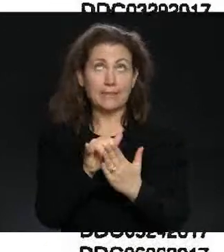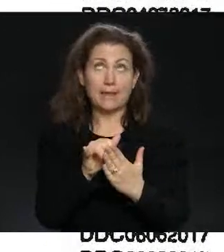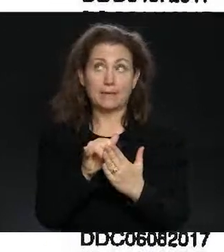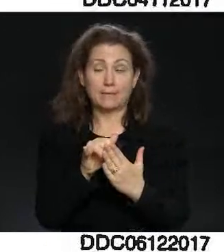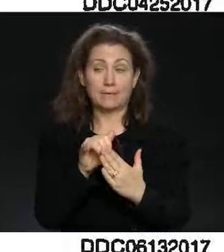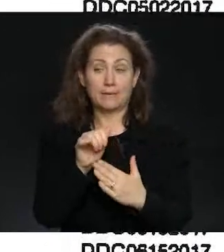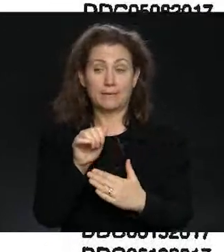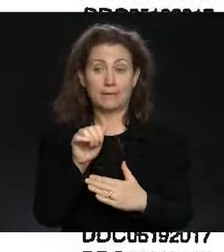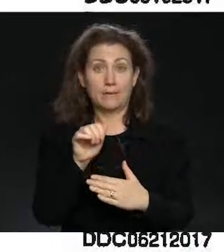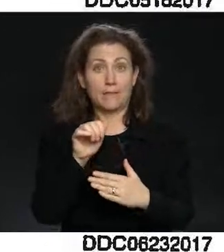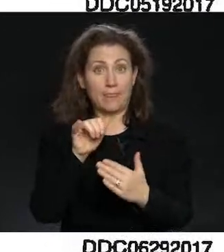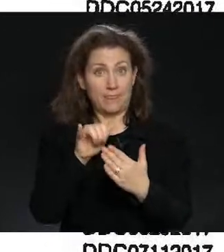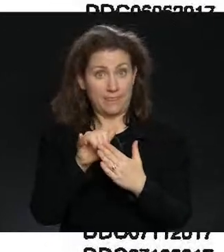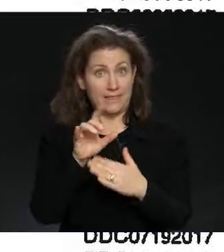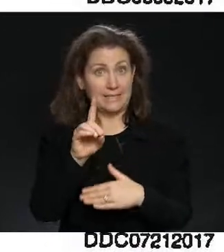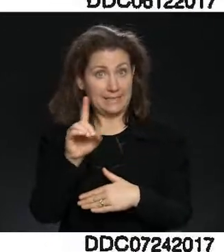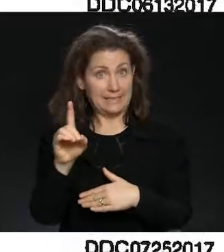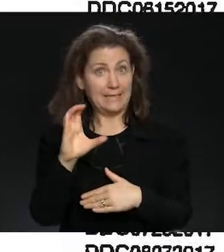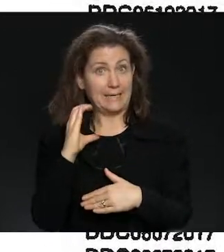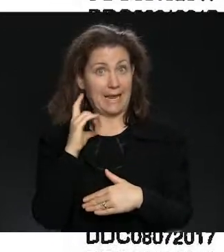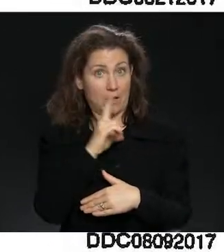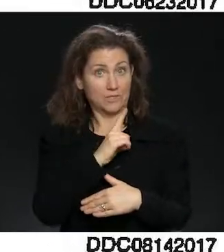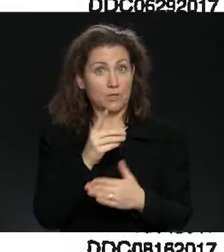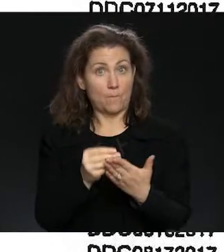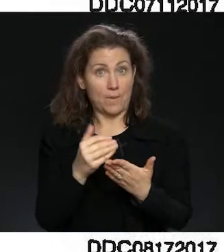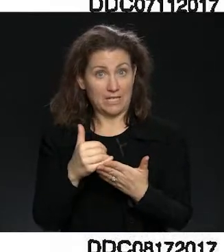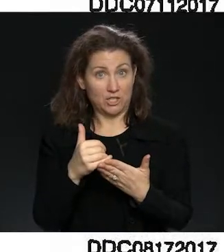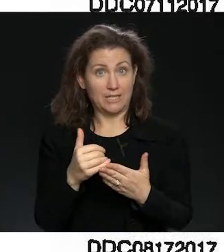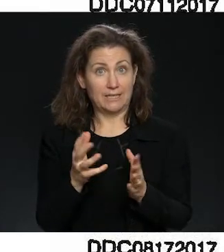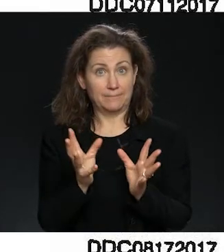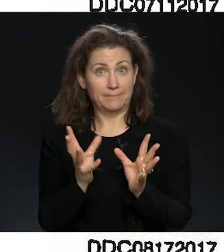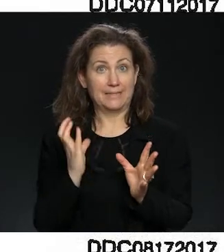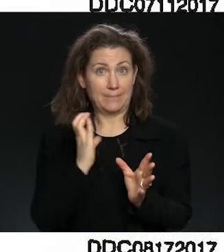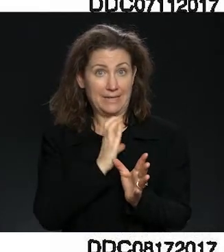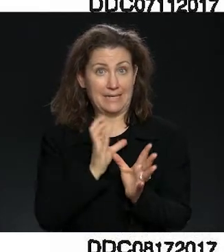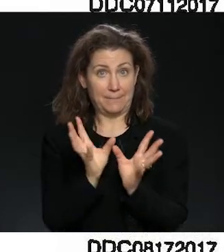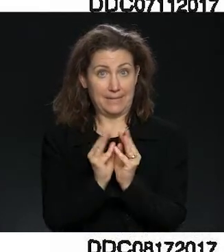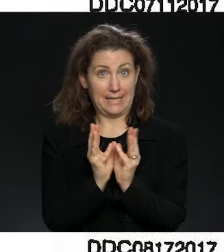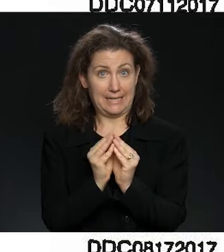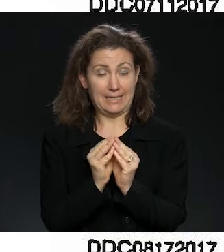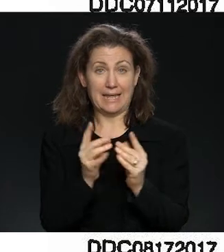DD Council Budget Committee meeting, we still had